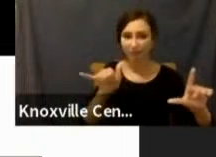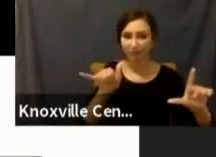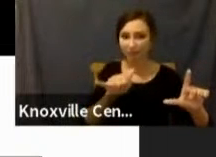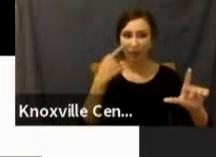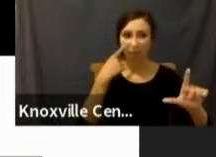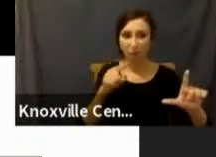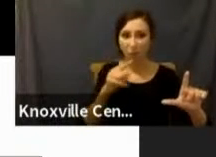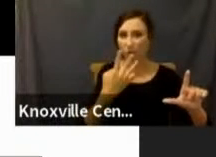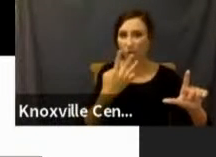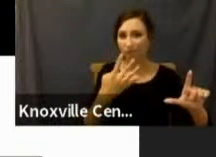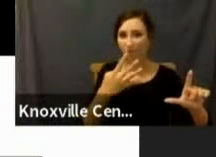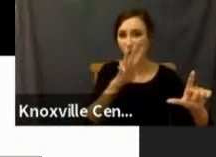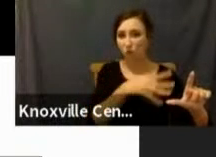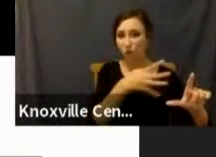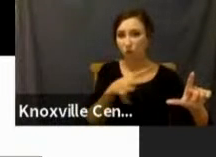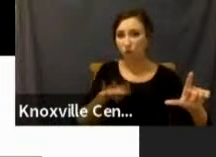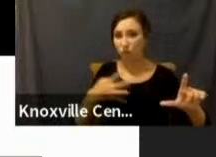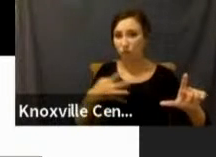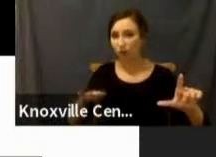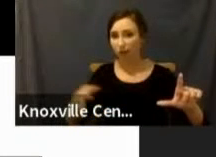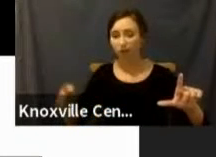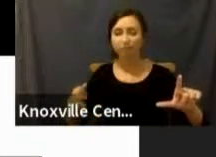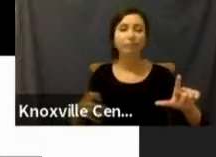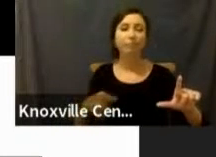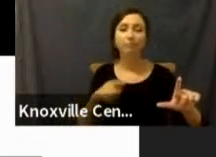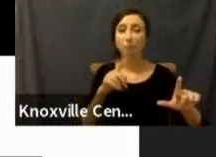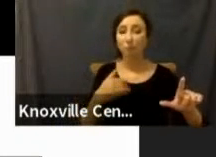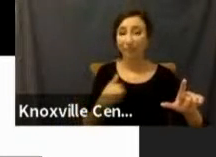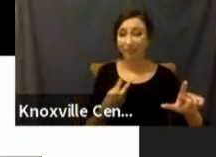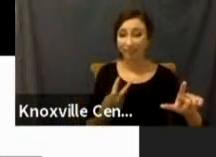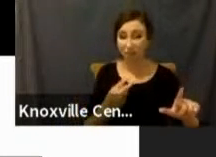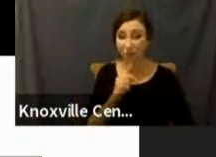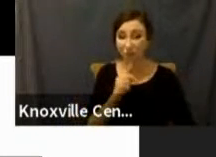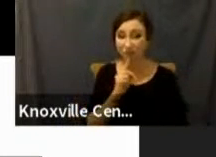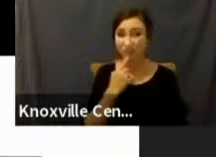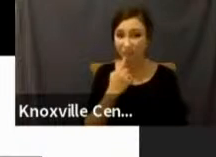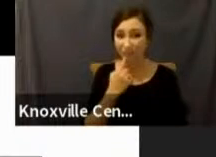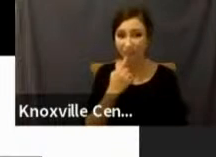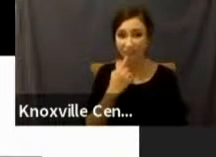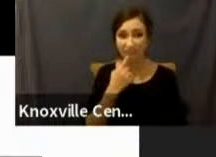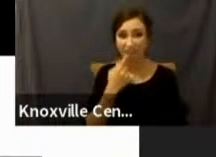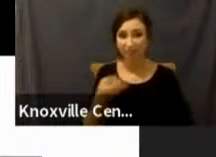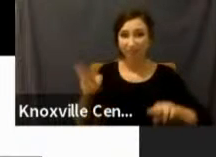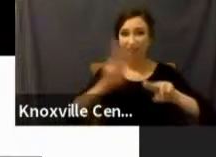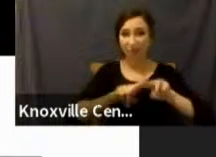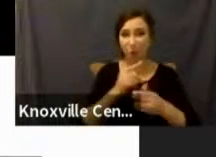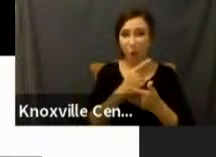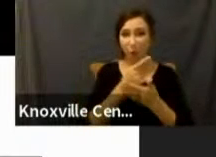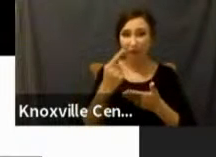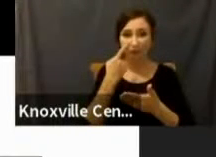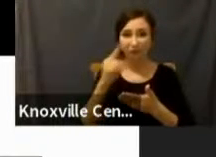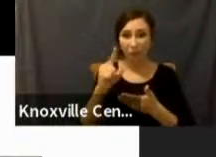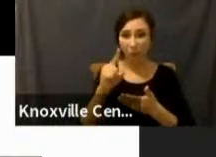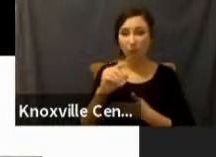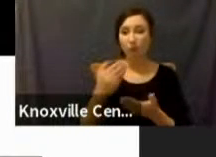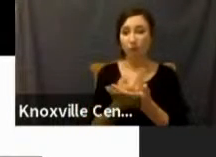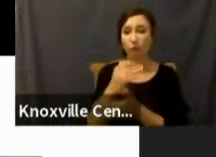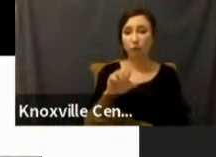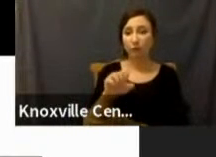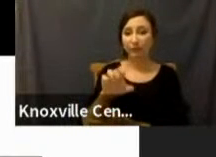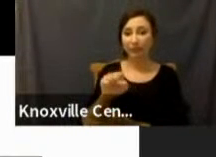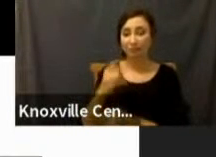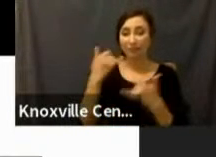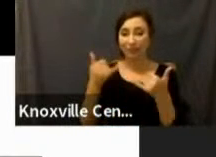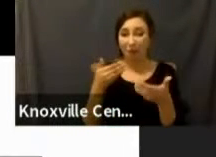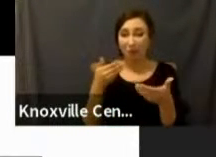graphs. But not only have we had two very significant pickup weeks in terms of new cases, but now our closest